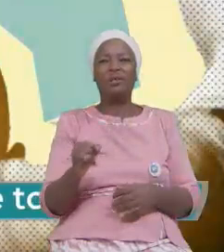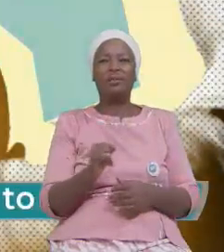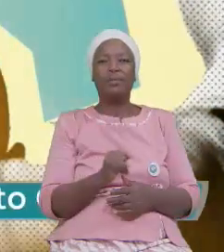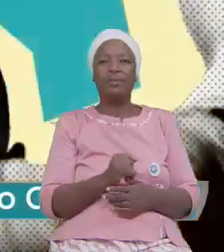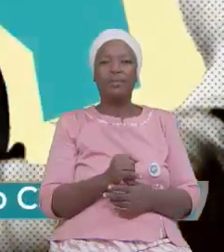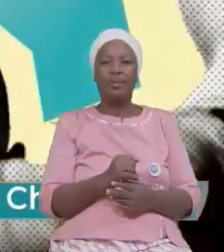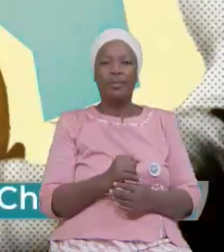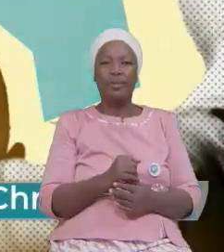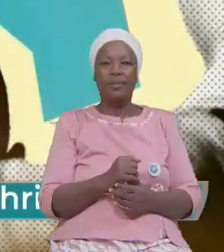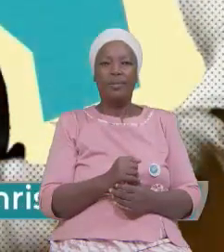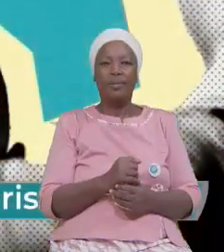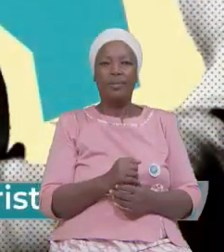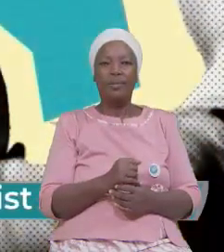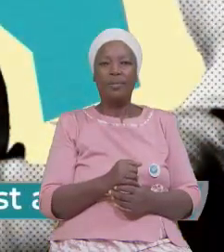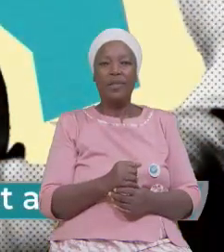There is pardon.